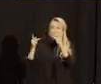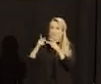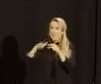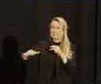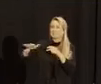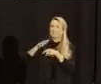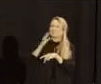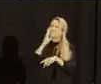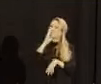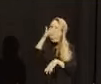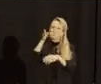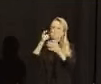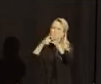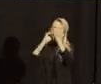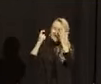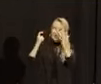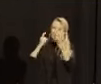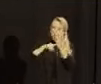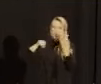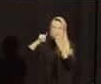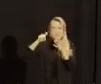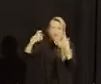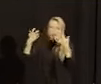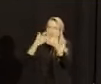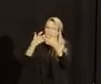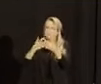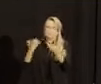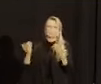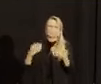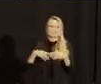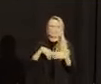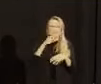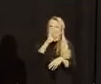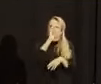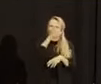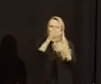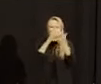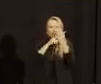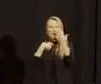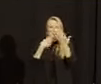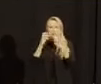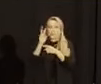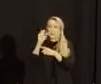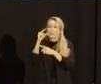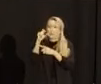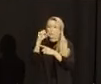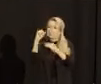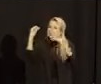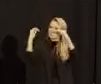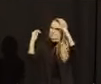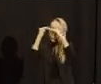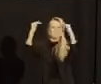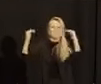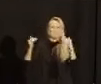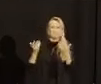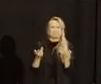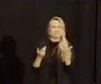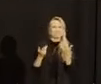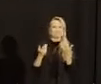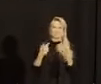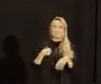demand wages that are commensurate with the work that we're doing. We need to fight for that. We shouldn't be